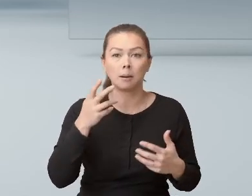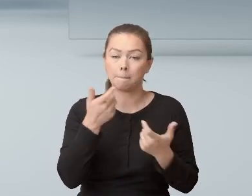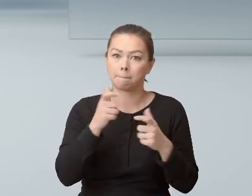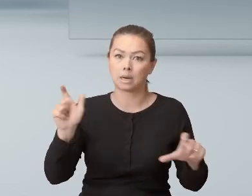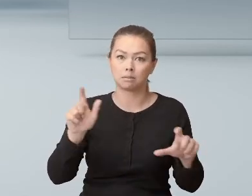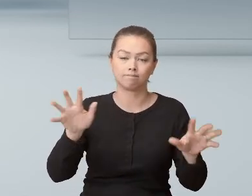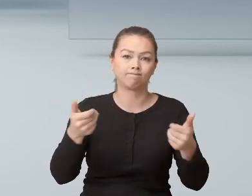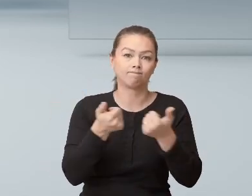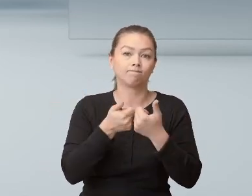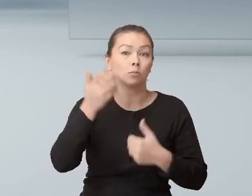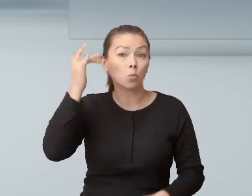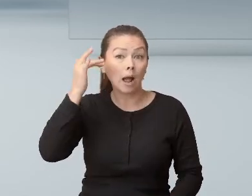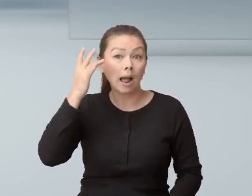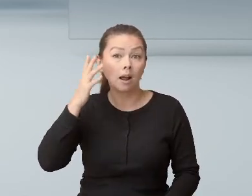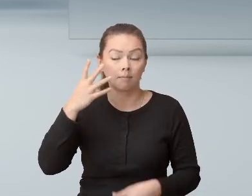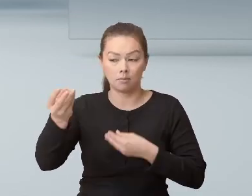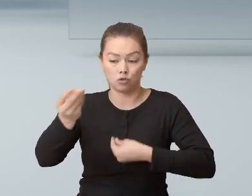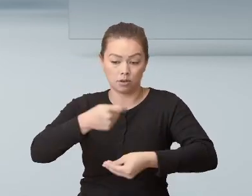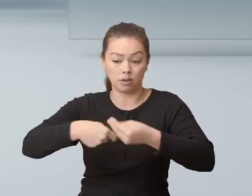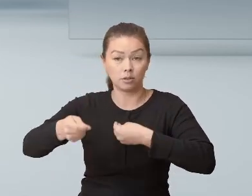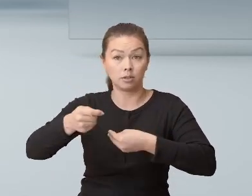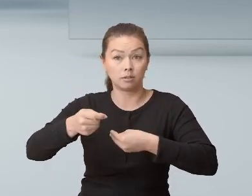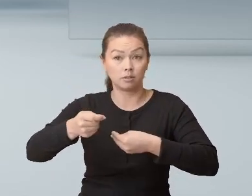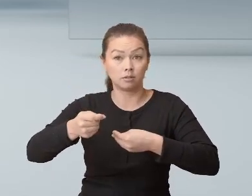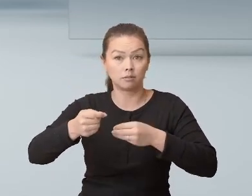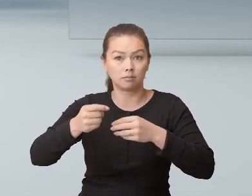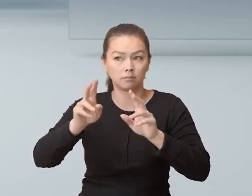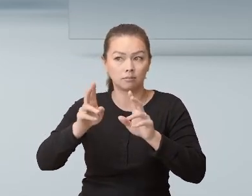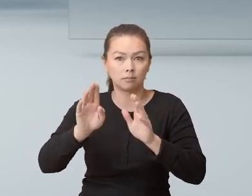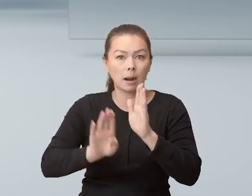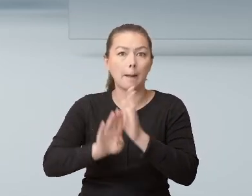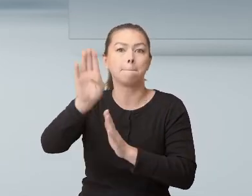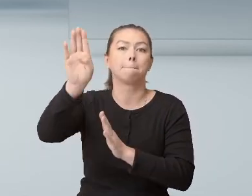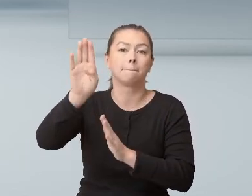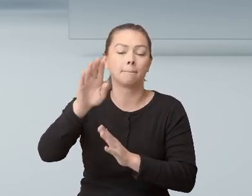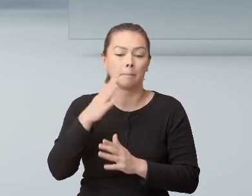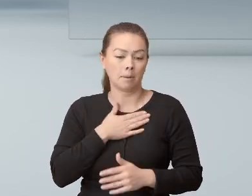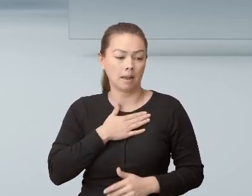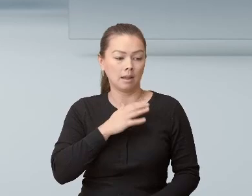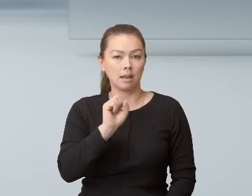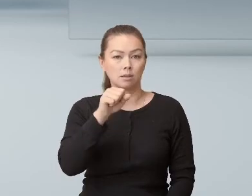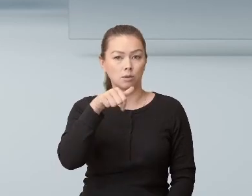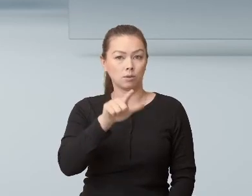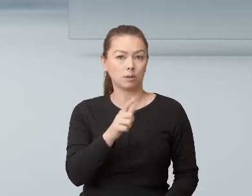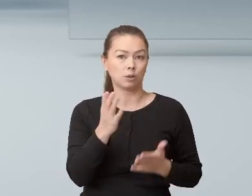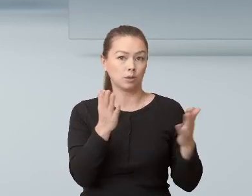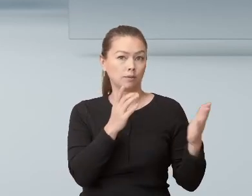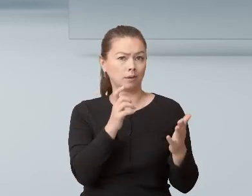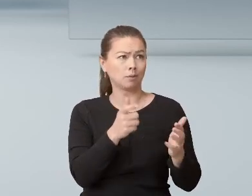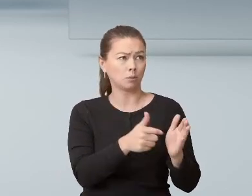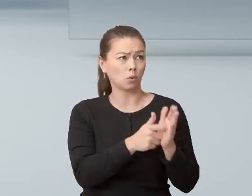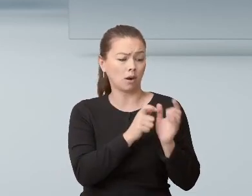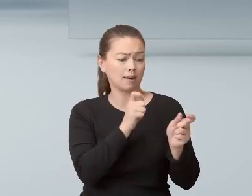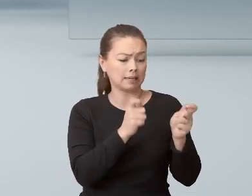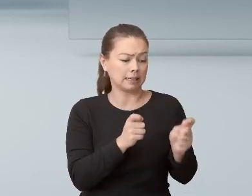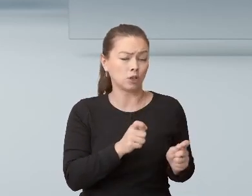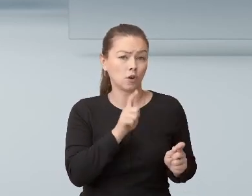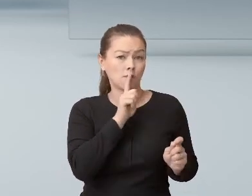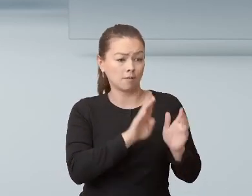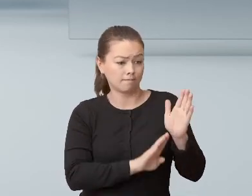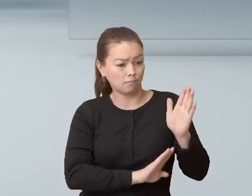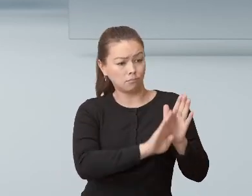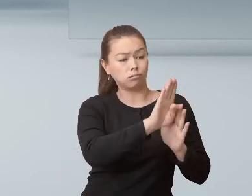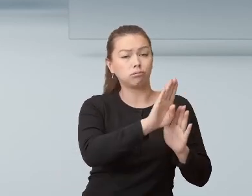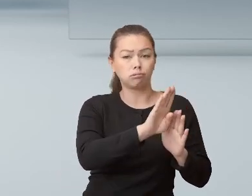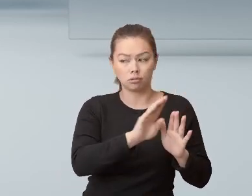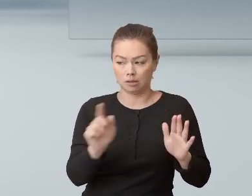upgrade, the power of my SQL server, for instance, to put up with that. But when you're in a modern environment like this, the system can adapt and scale